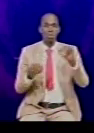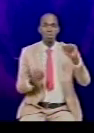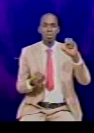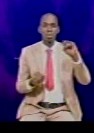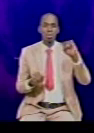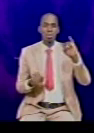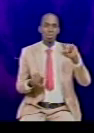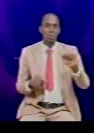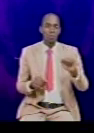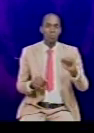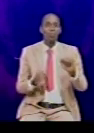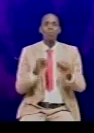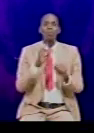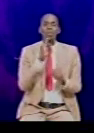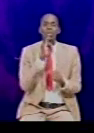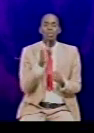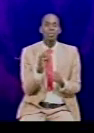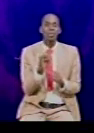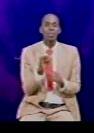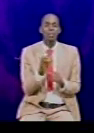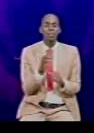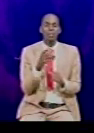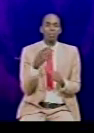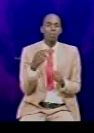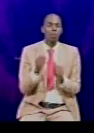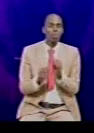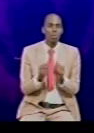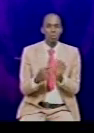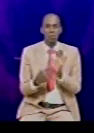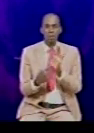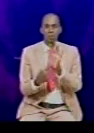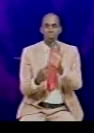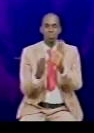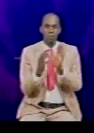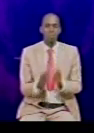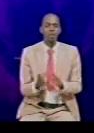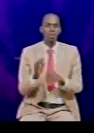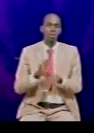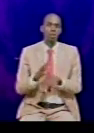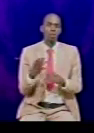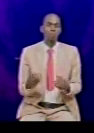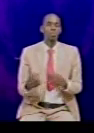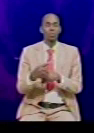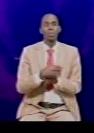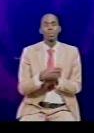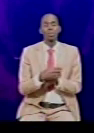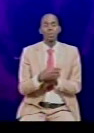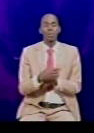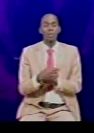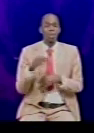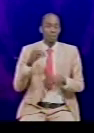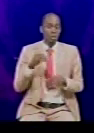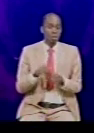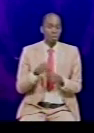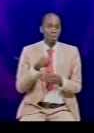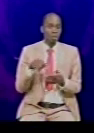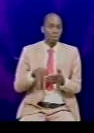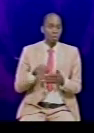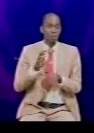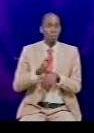is which represent the churches of today. Churches in this church age,